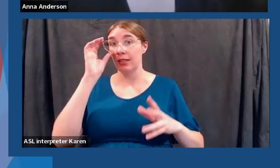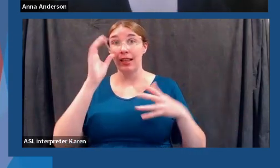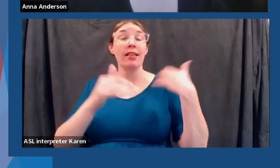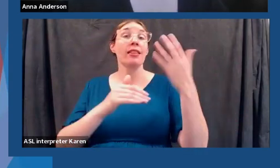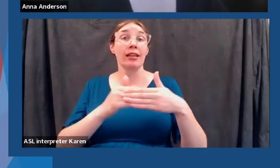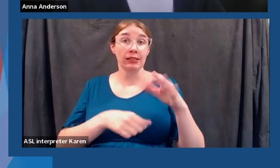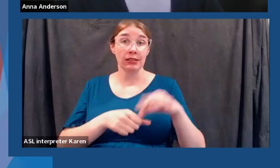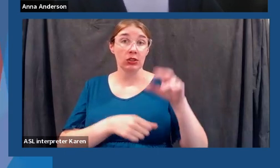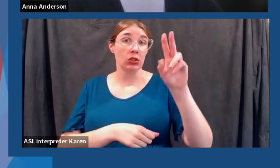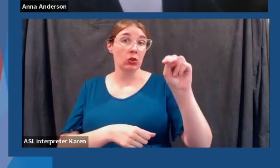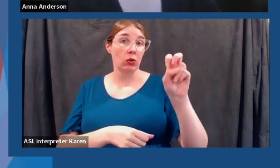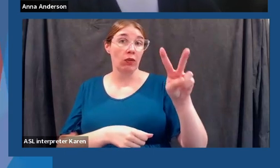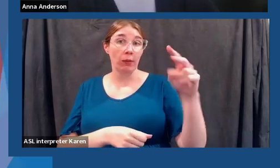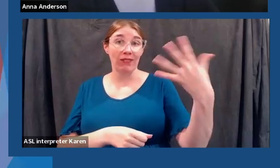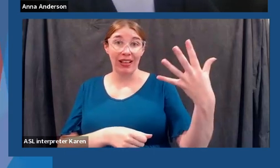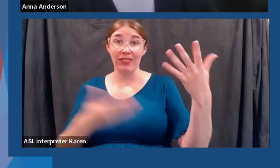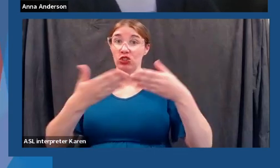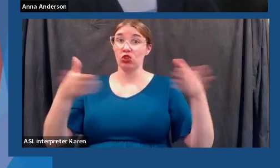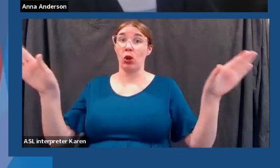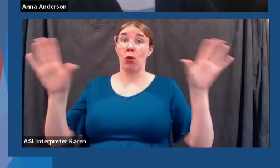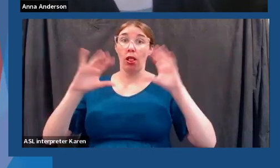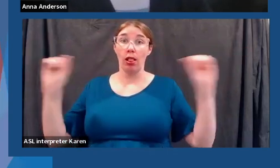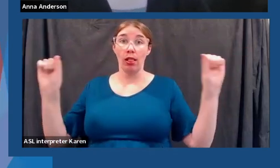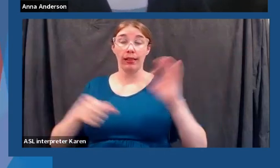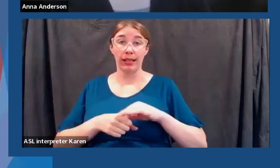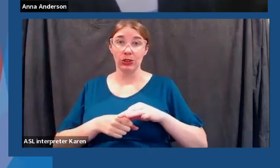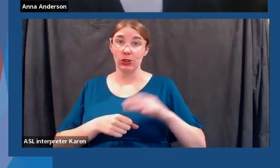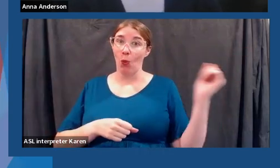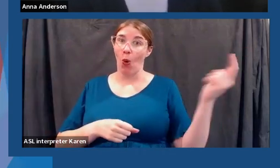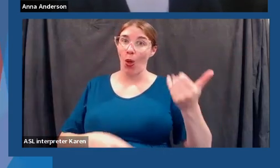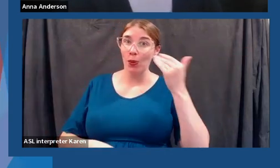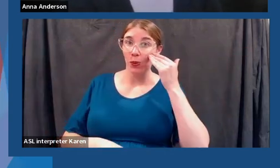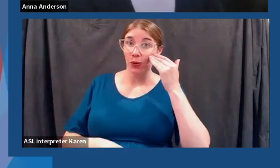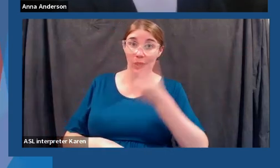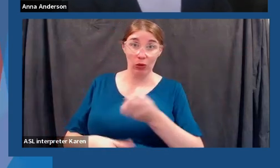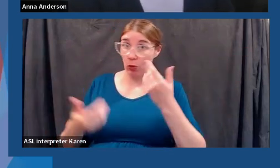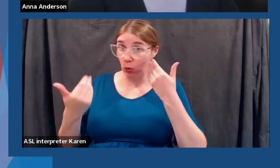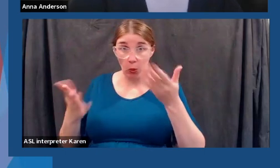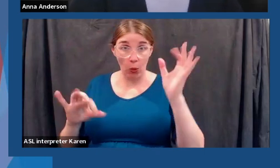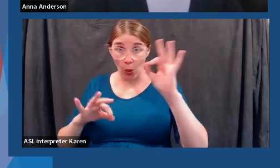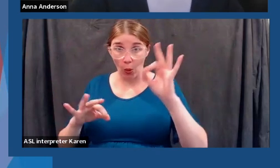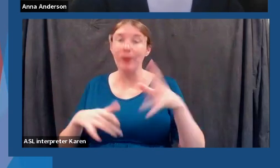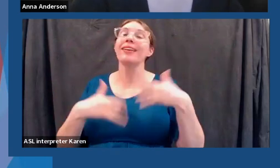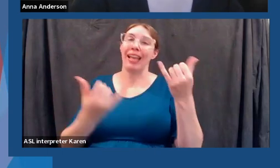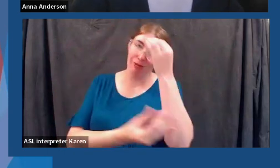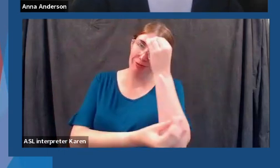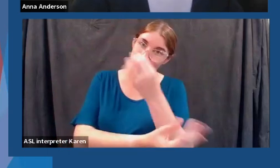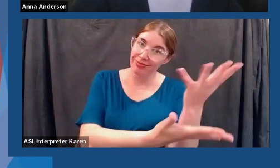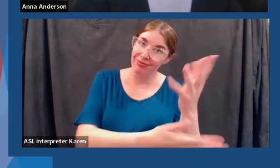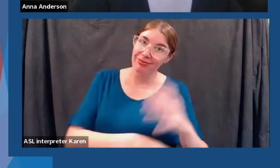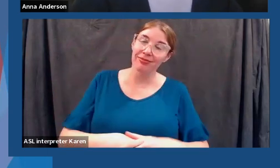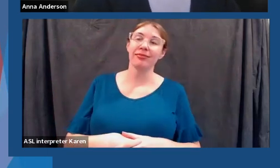election, November 5th. I think we're probably all aware of that. And if you're not, now you are. You have